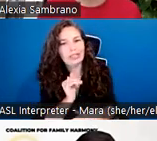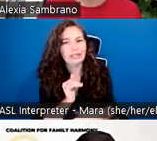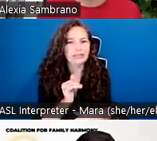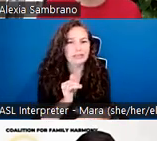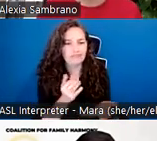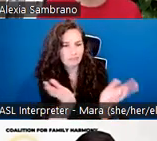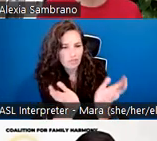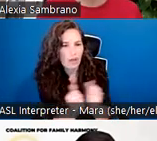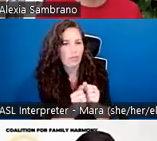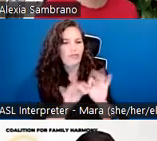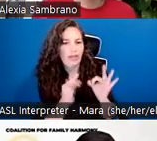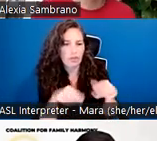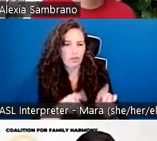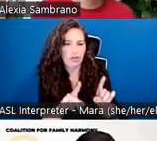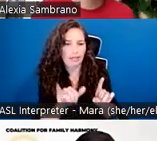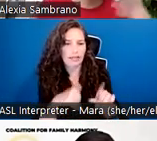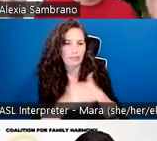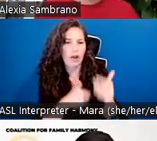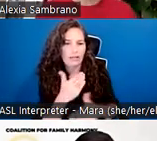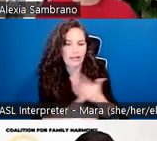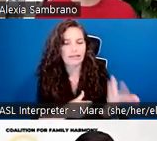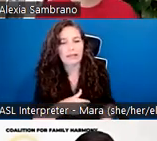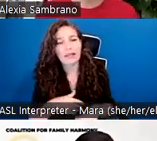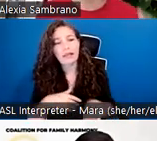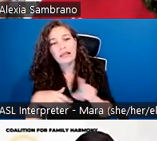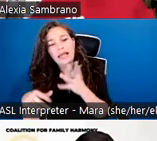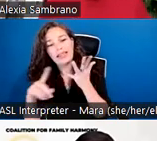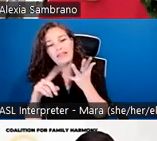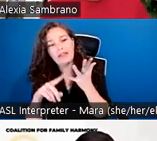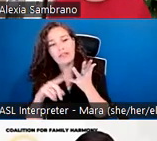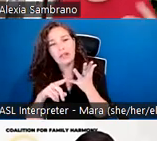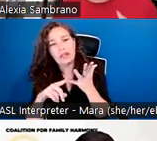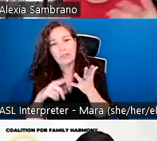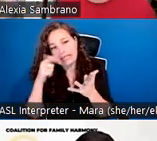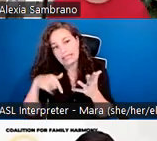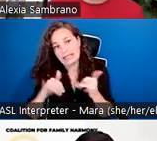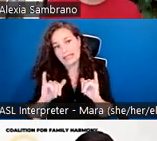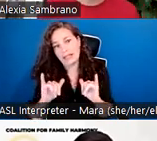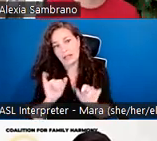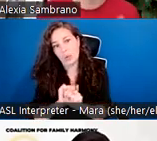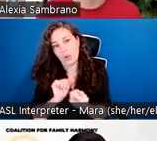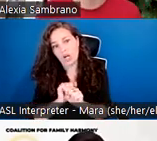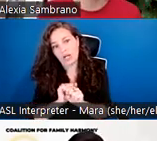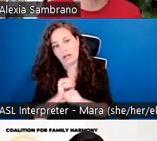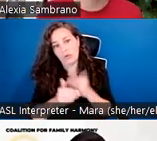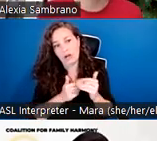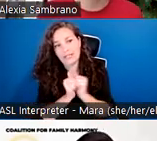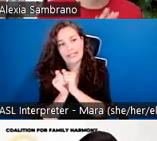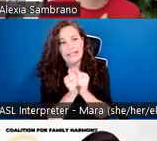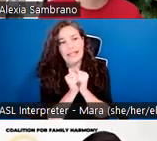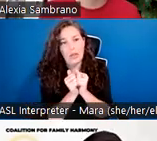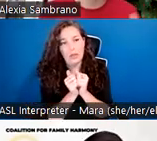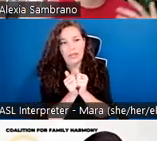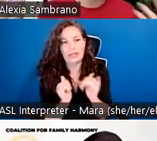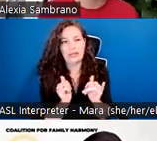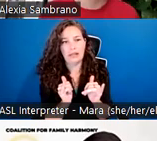great. And then number 5, this is a work in progress and something we can all do together as we're working in these fields, but